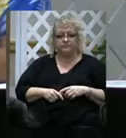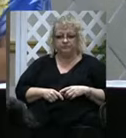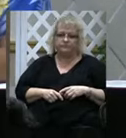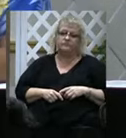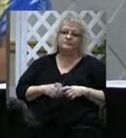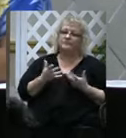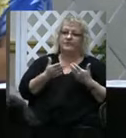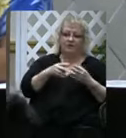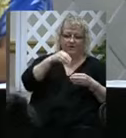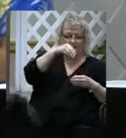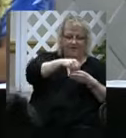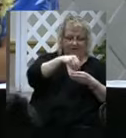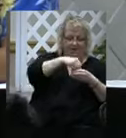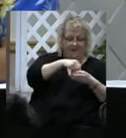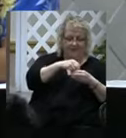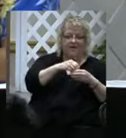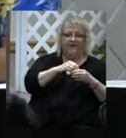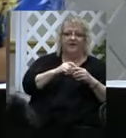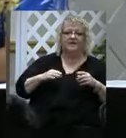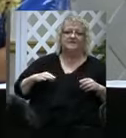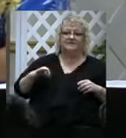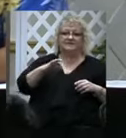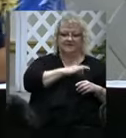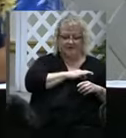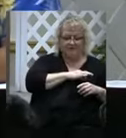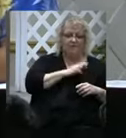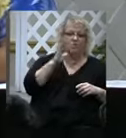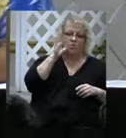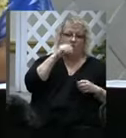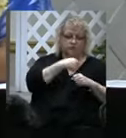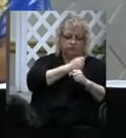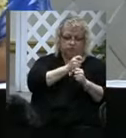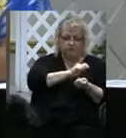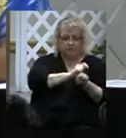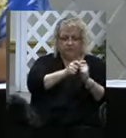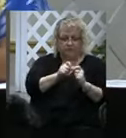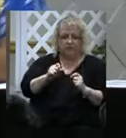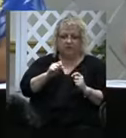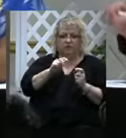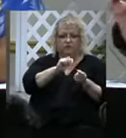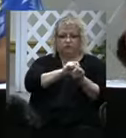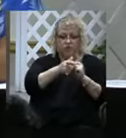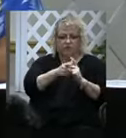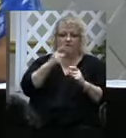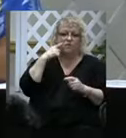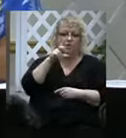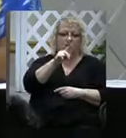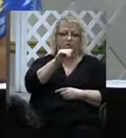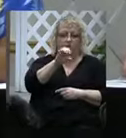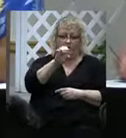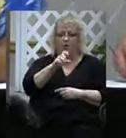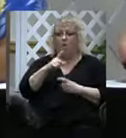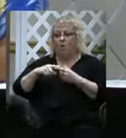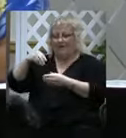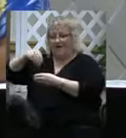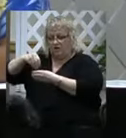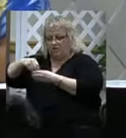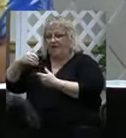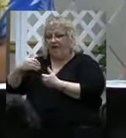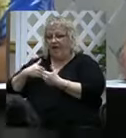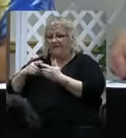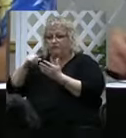in-house staff who does the translation of the documents for the Department of Education, and we have quality checks in place for everything that we do internally.